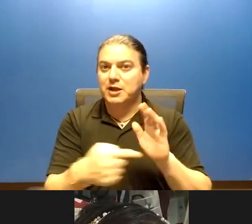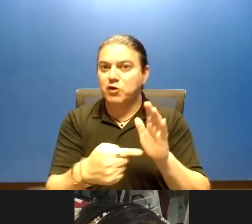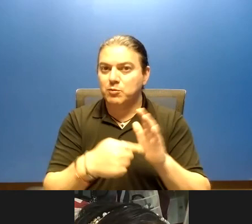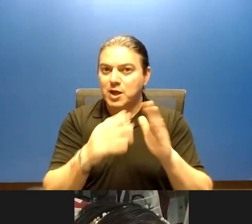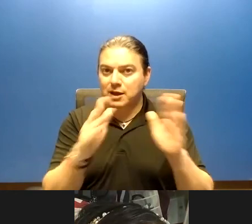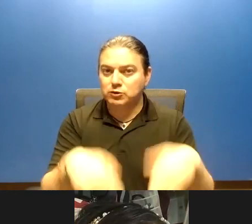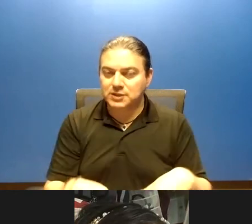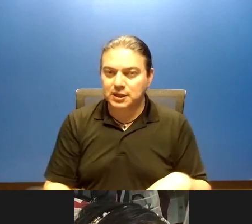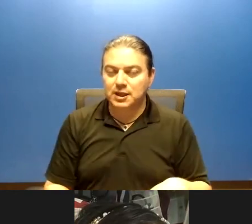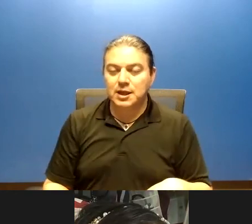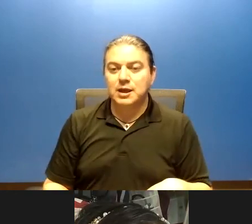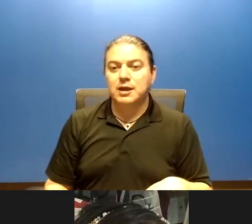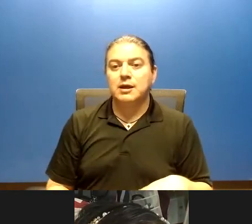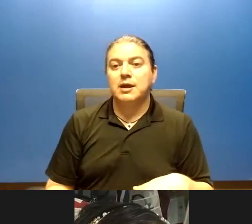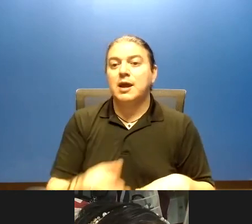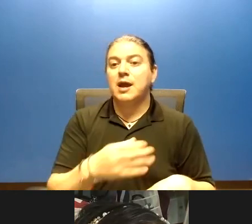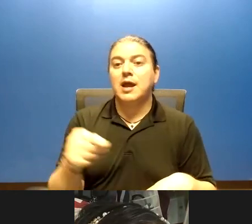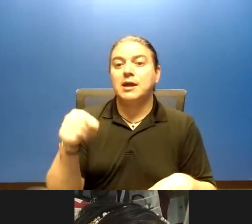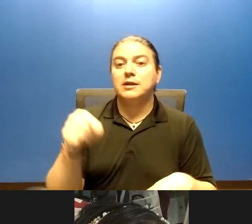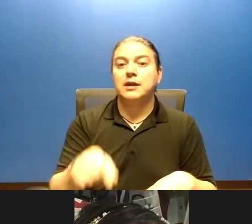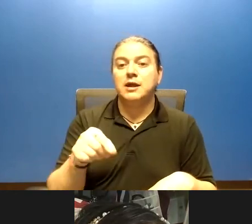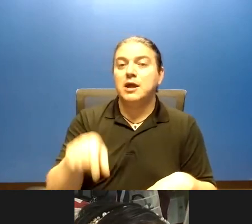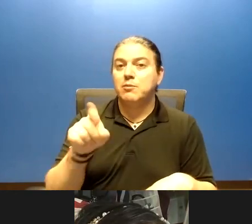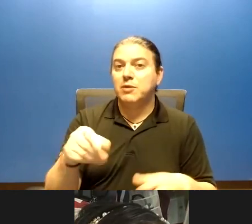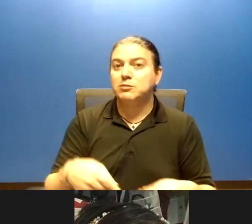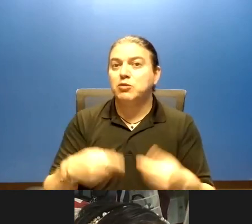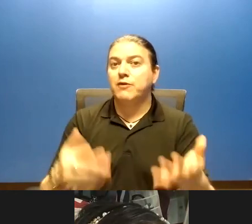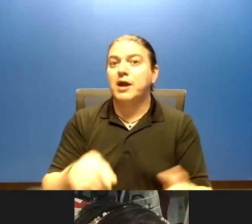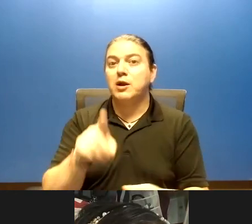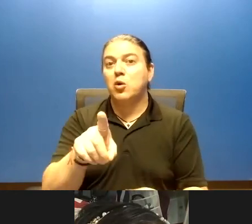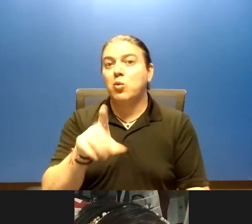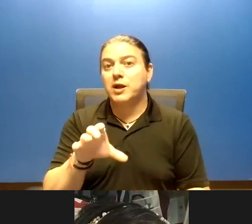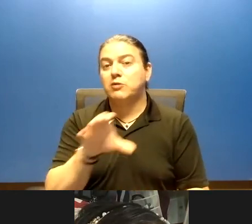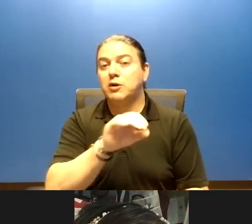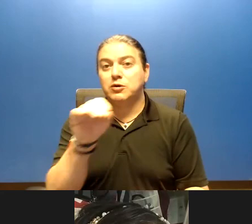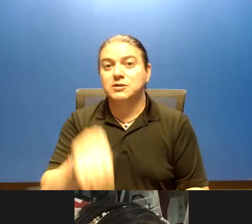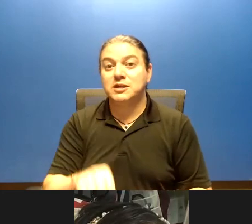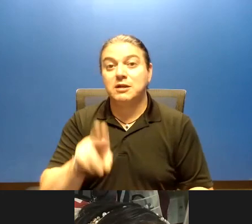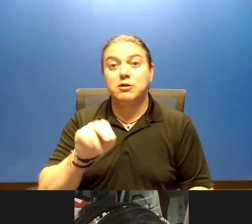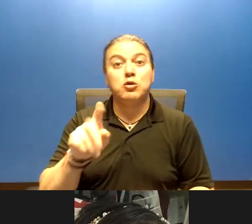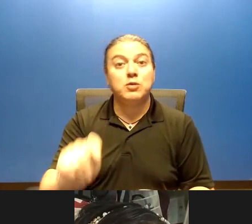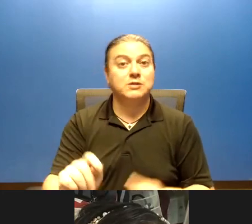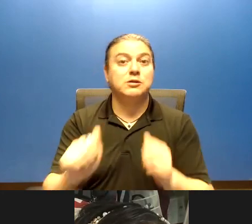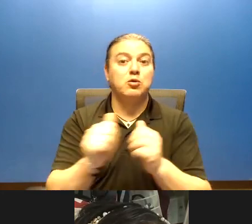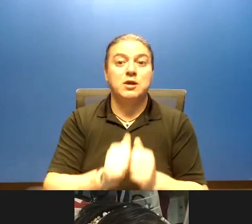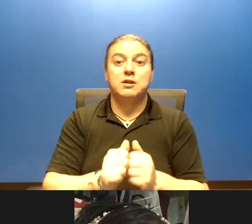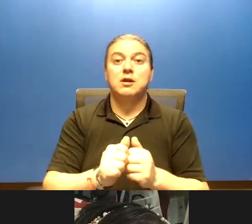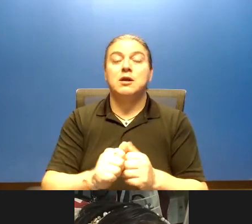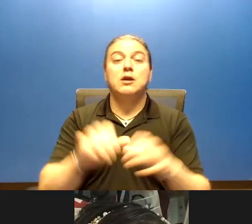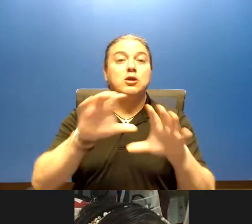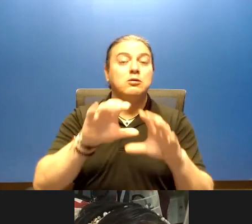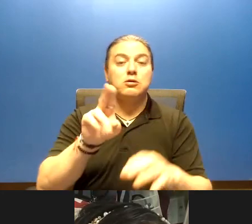that receive bond funding must provide 100% of units with universal design as defined by the